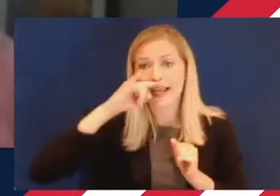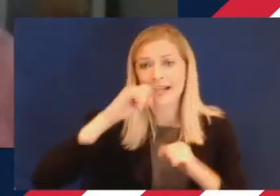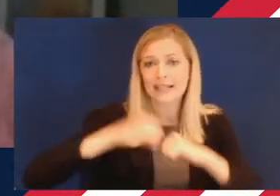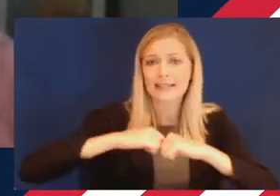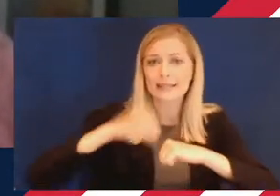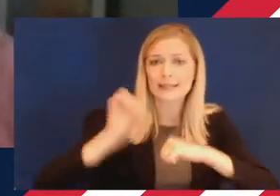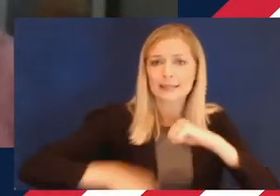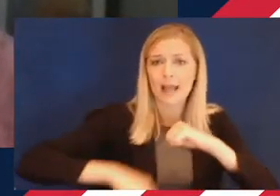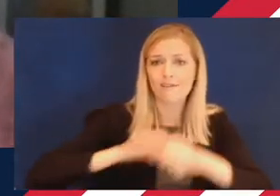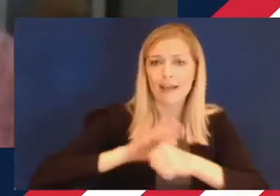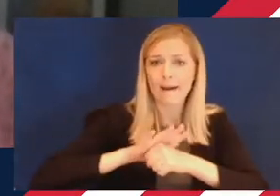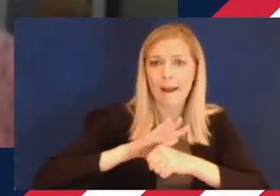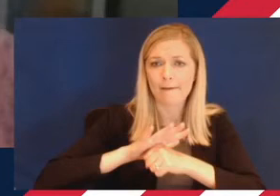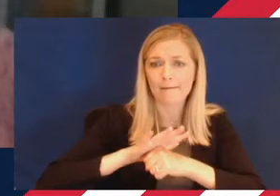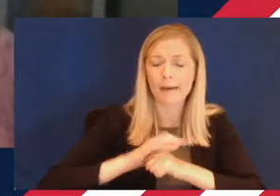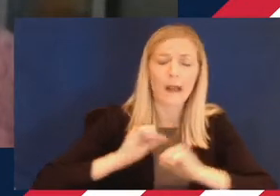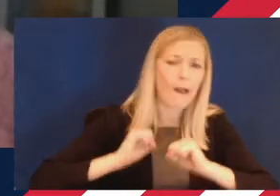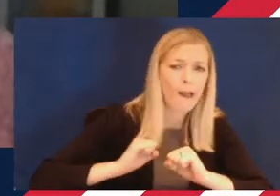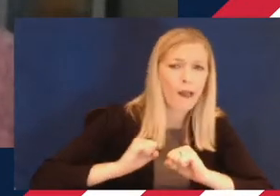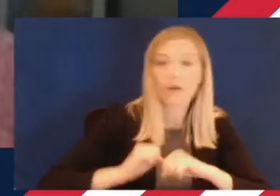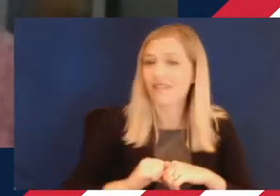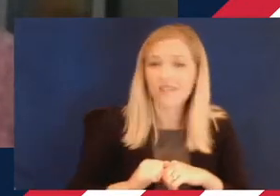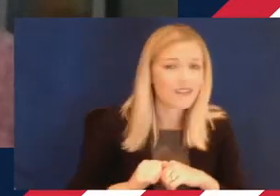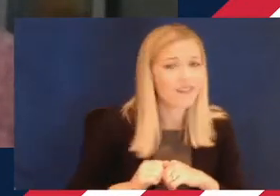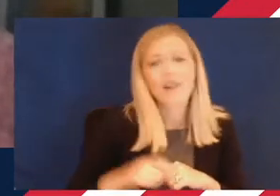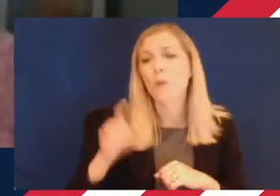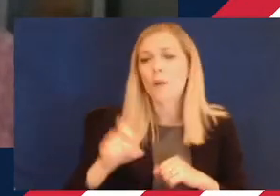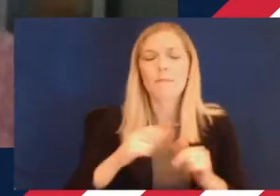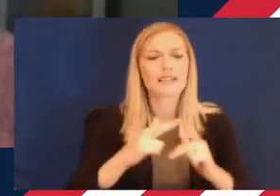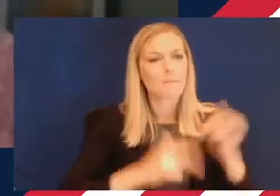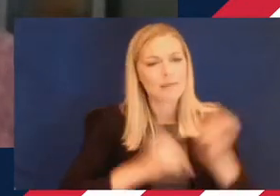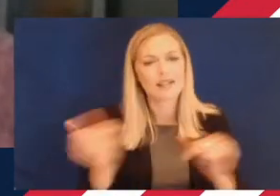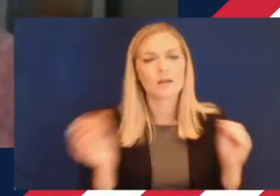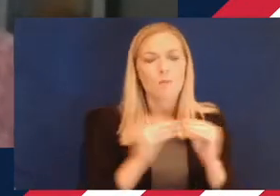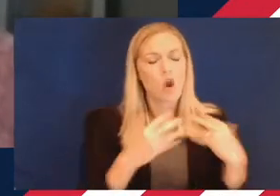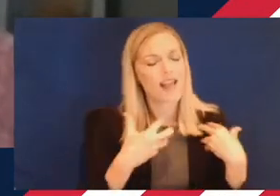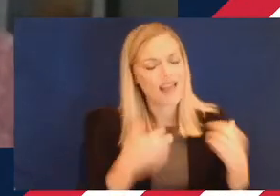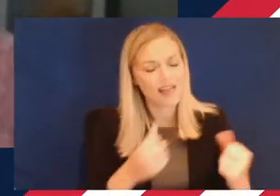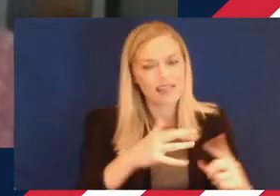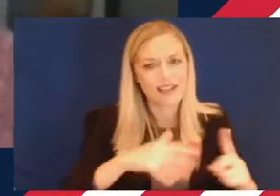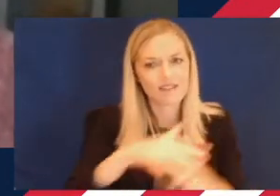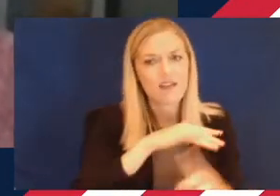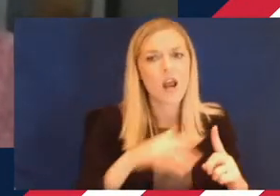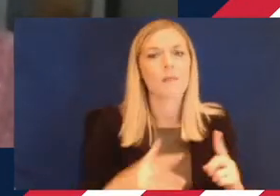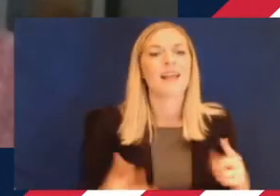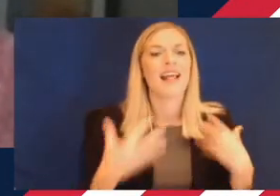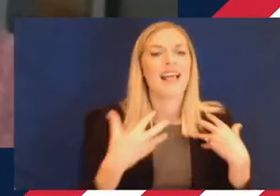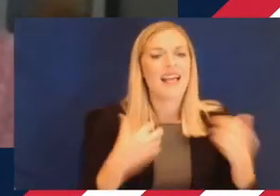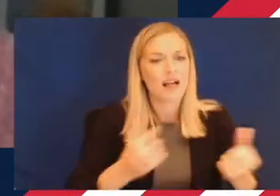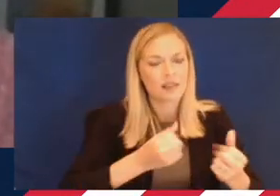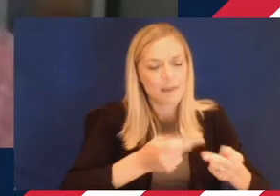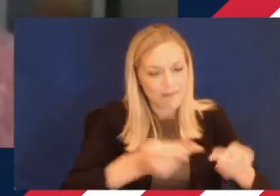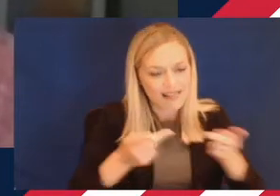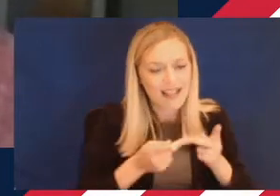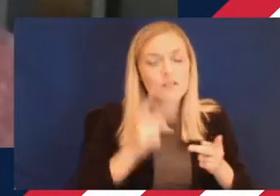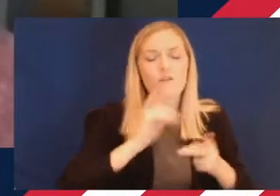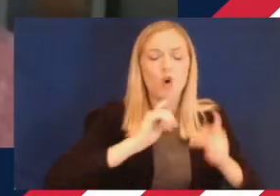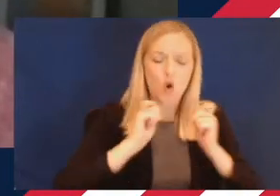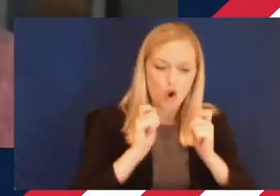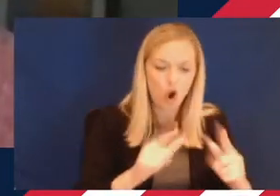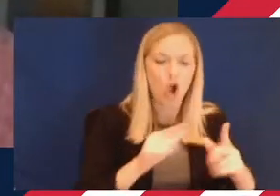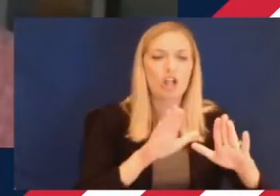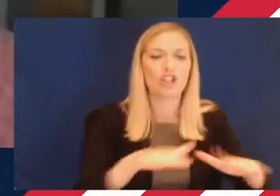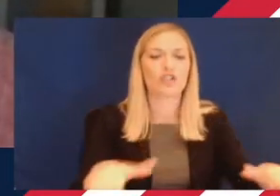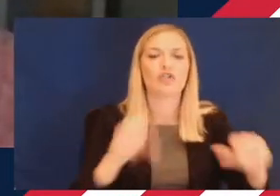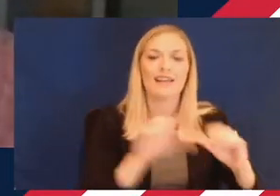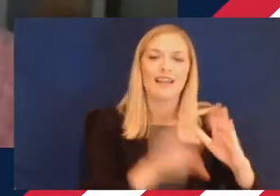build resilient places, healthier, safer, more nurturing, and just, where all children can thrive.